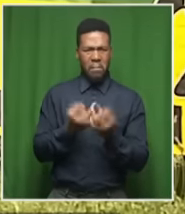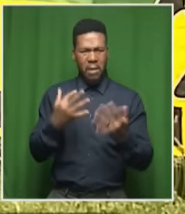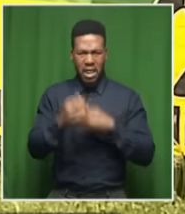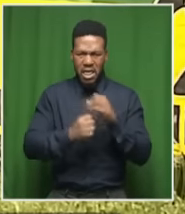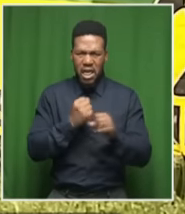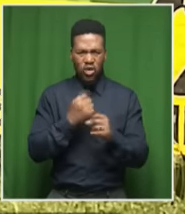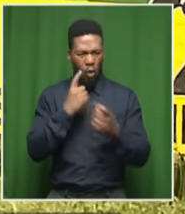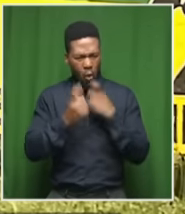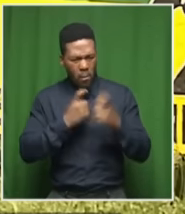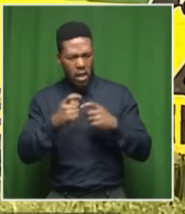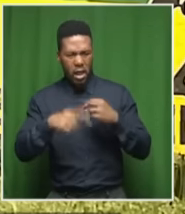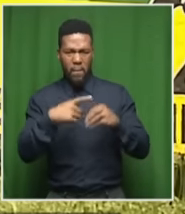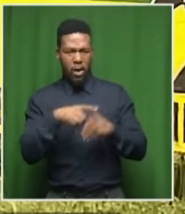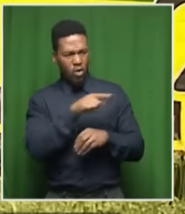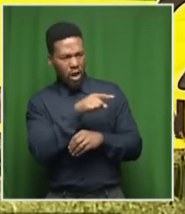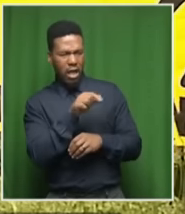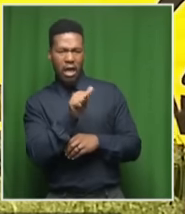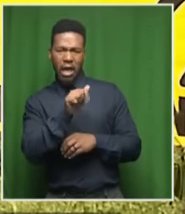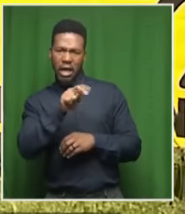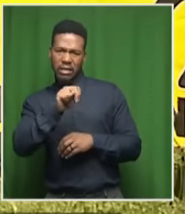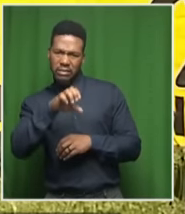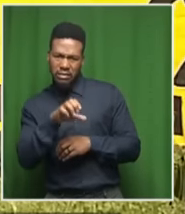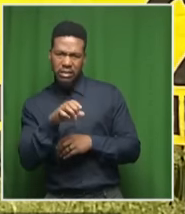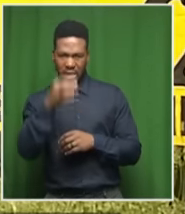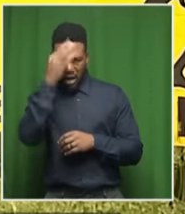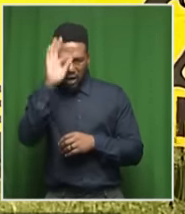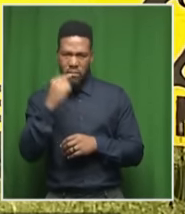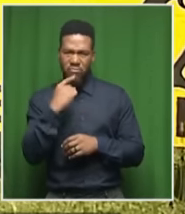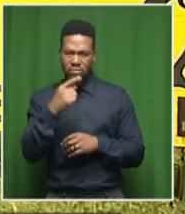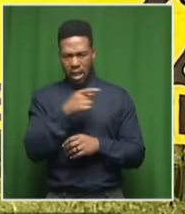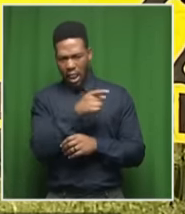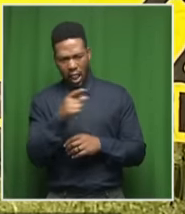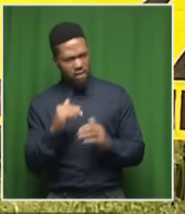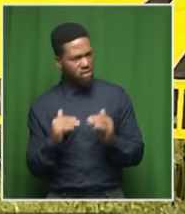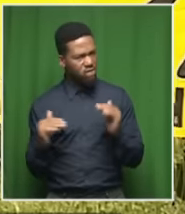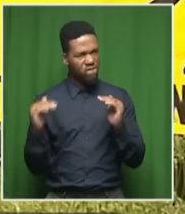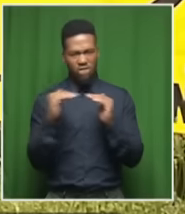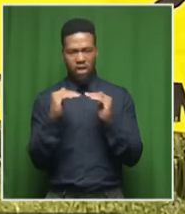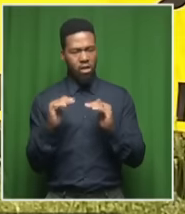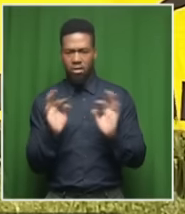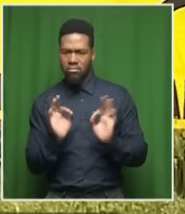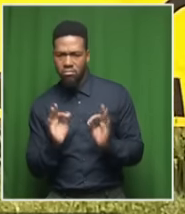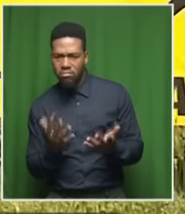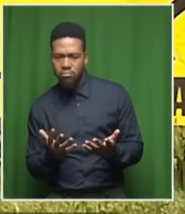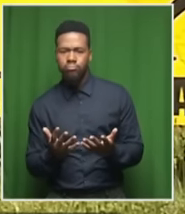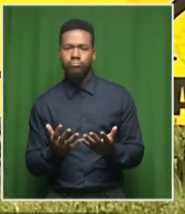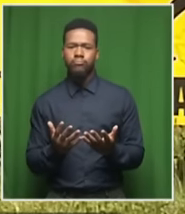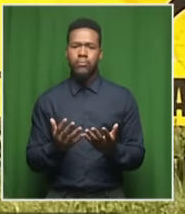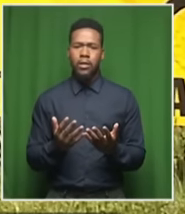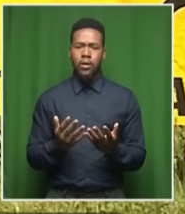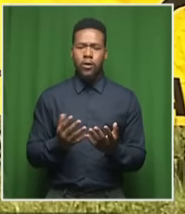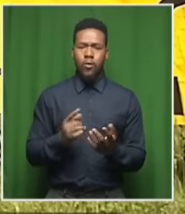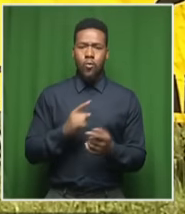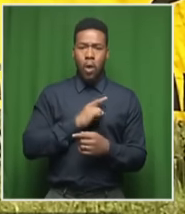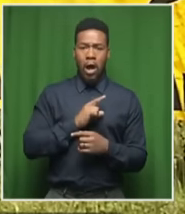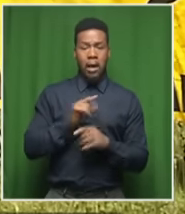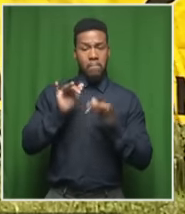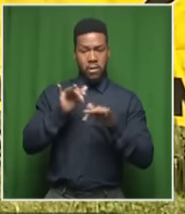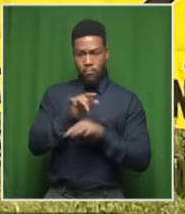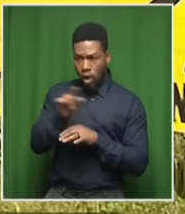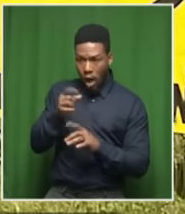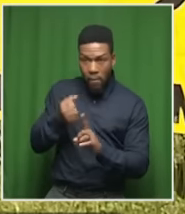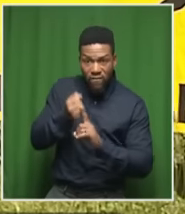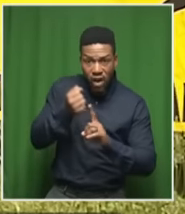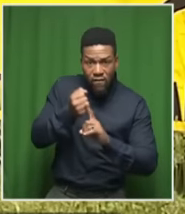over what it says unfair treatment meted out against the people that they say have fought for